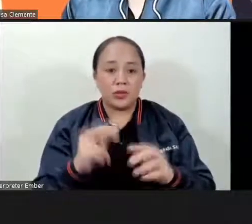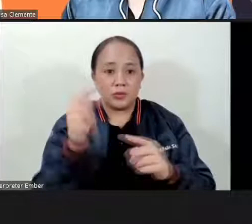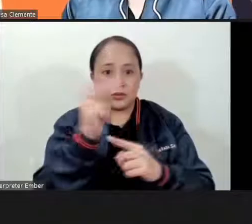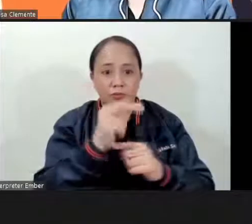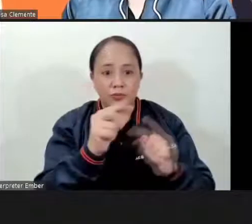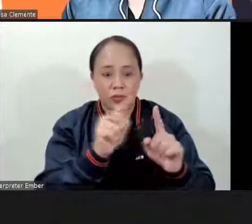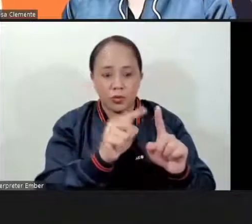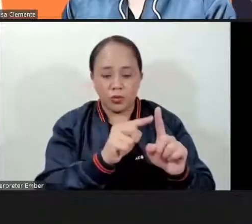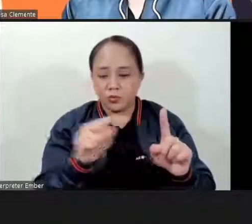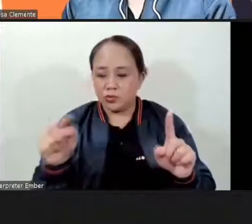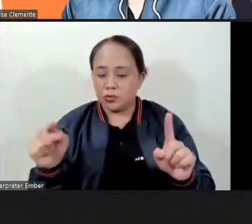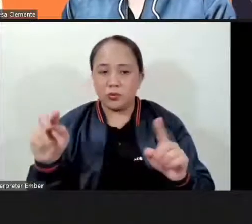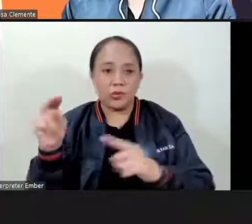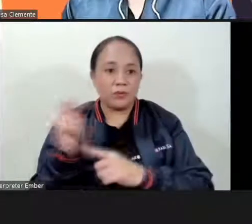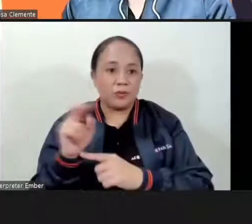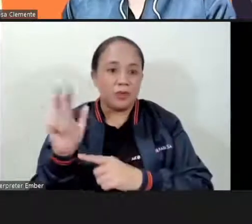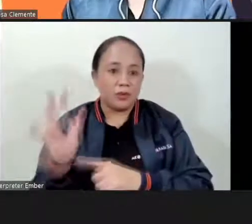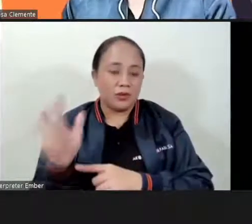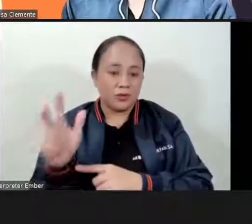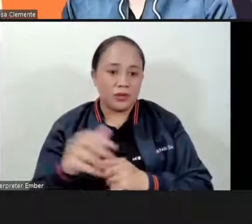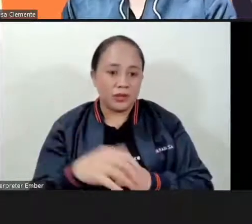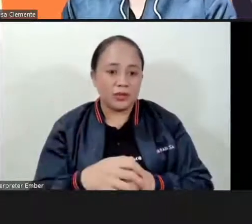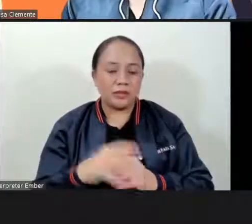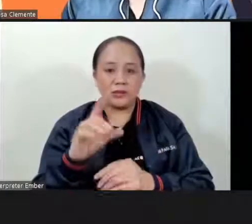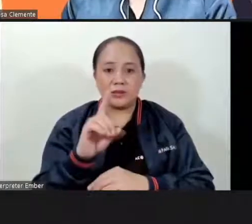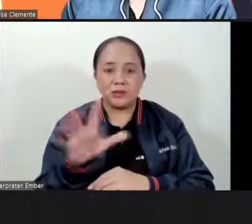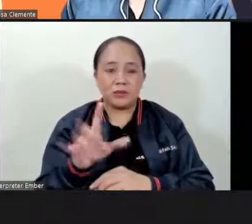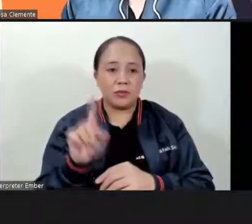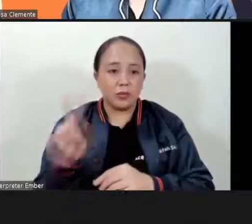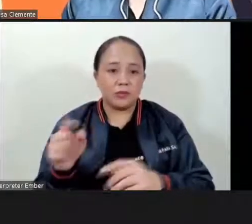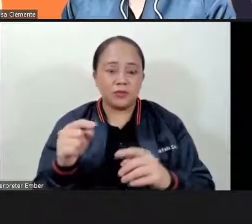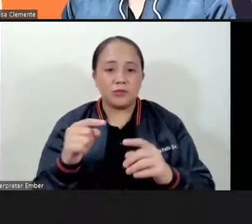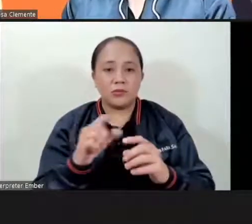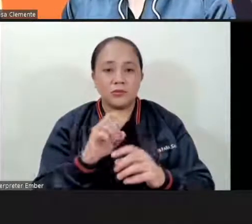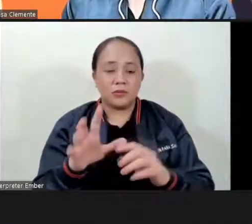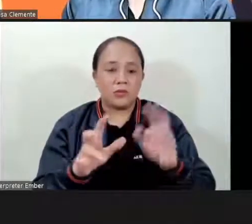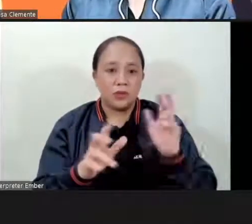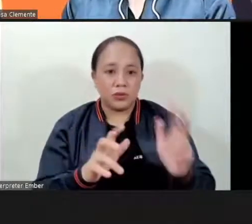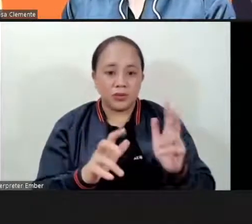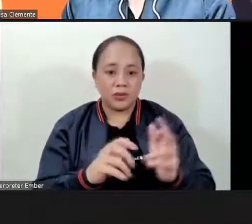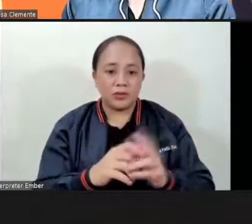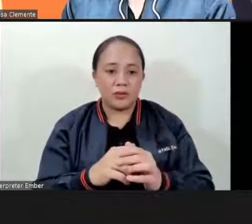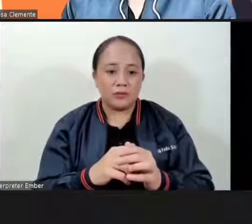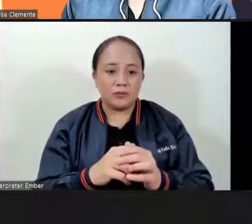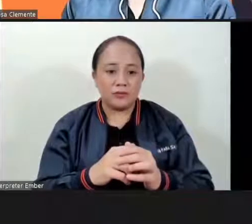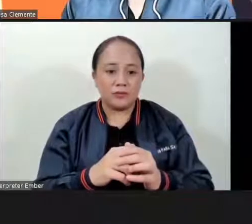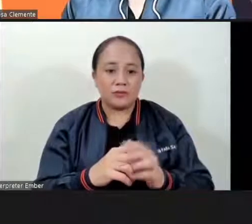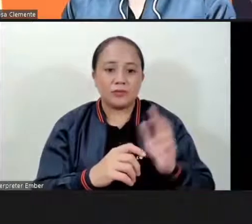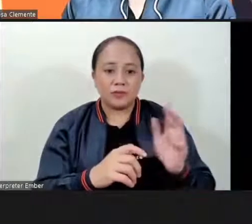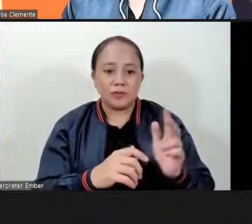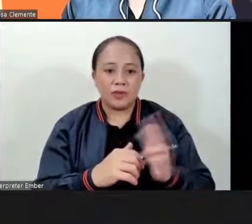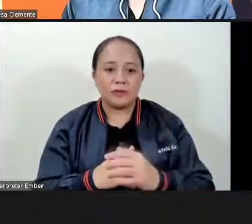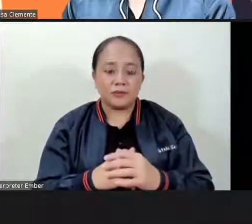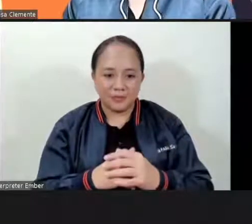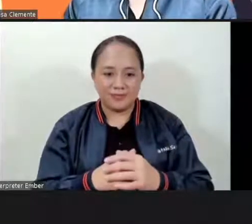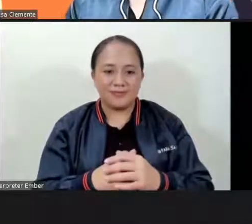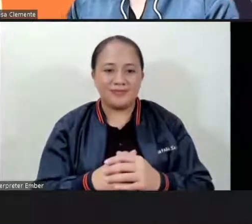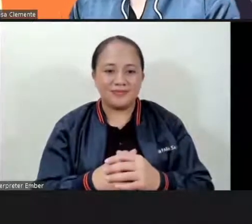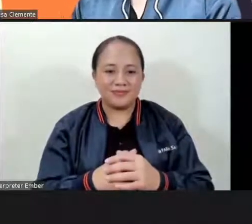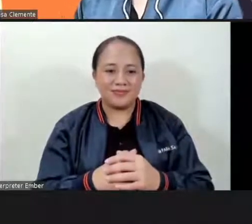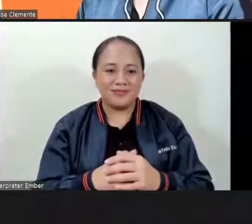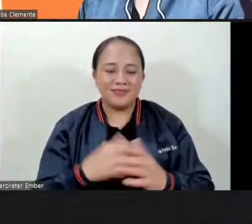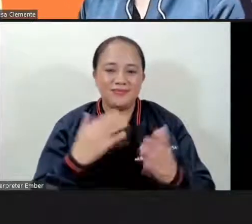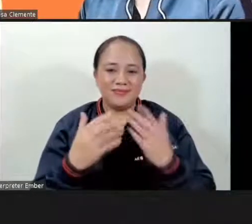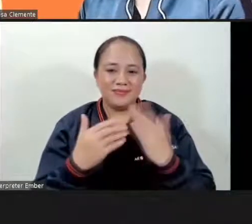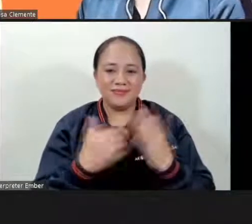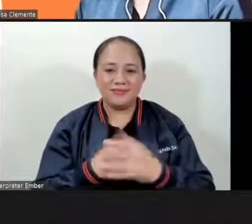to November 30 and then December 1 to December 30. December 30. So, yan. Enroll Thank po. you,